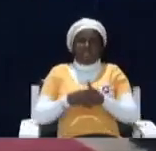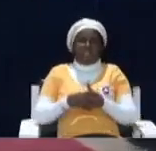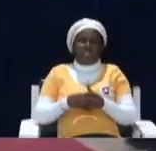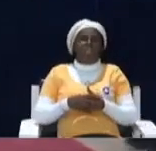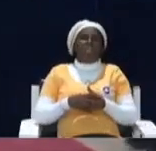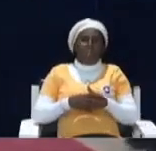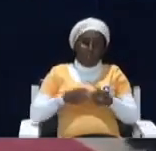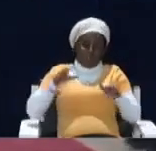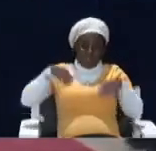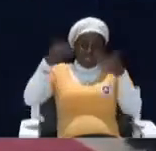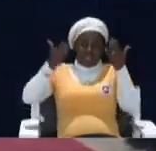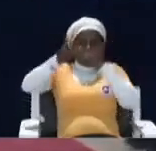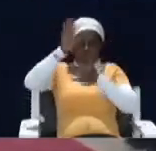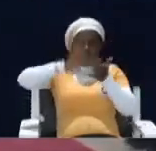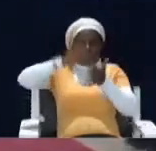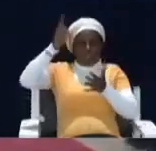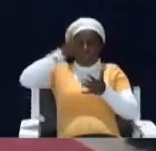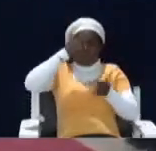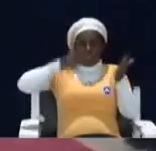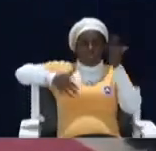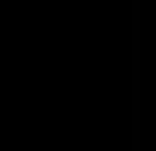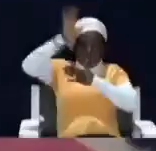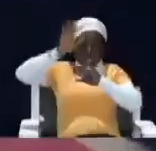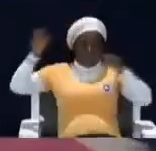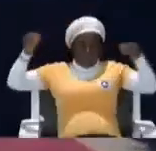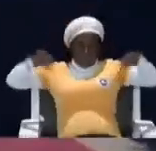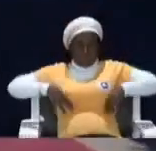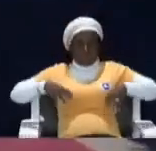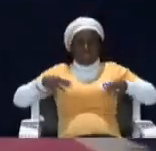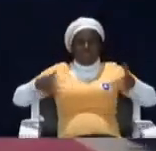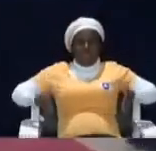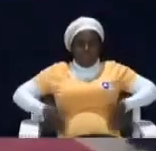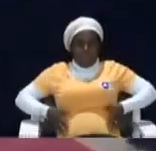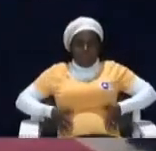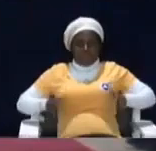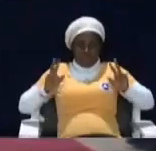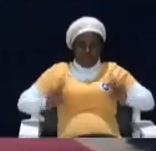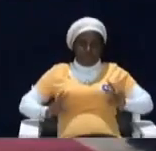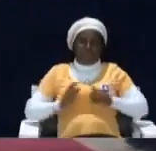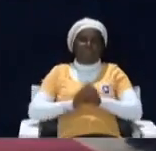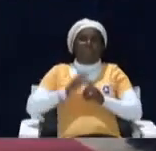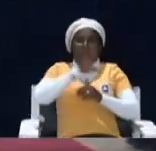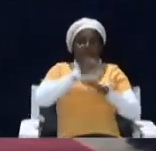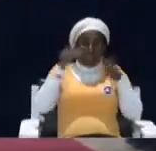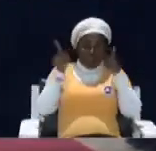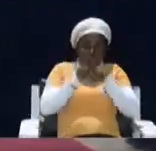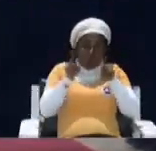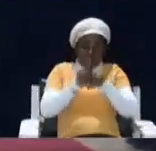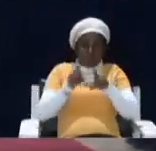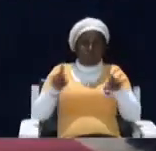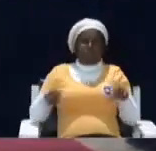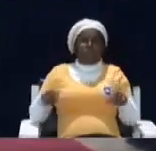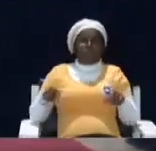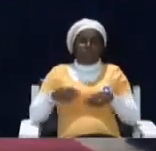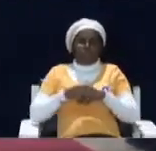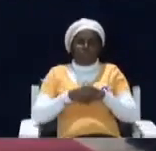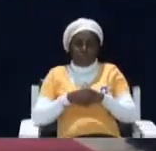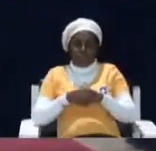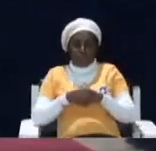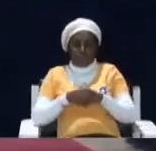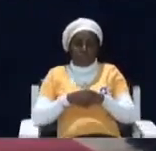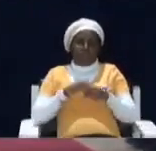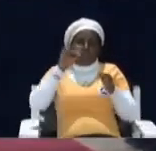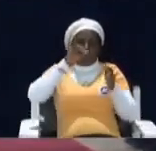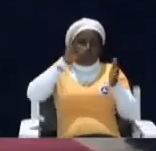glory to God because he replaced my ovary." And as if that was not enough, when I saw the consultant gynecologist in